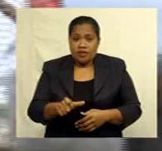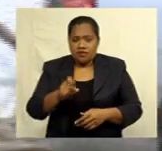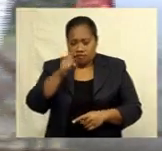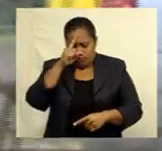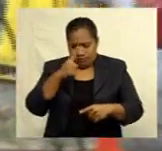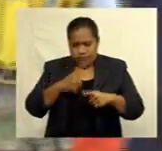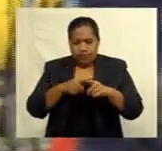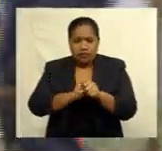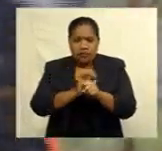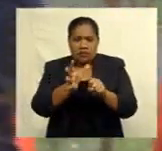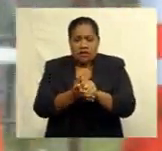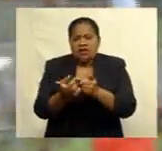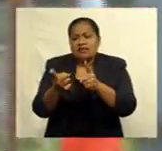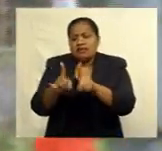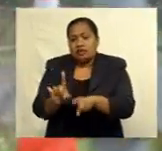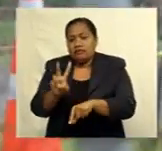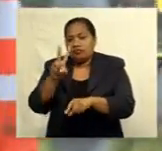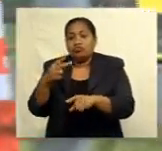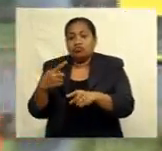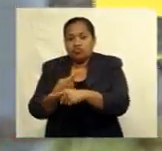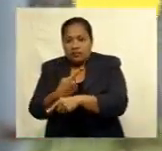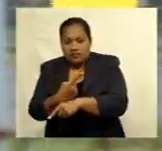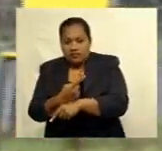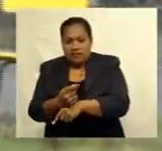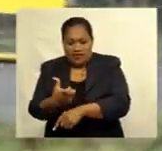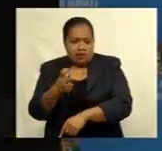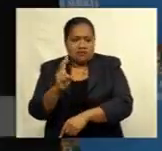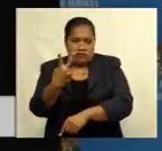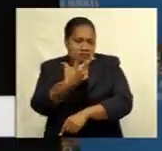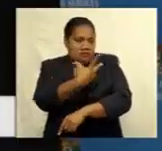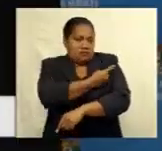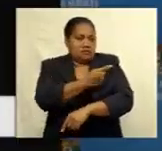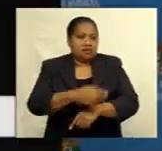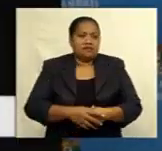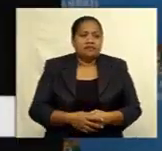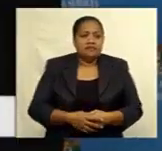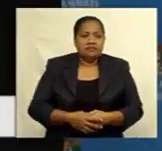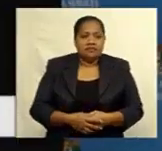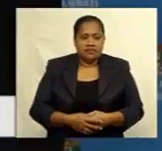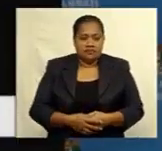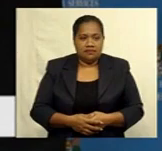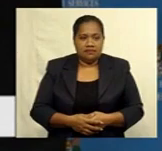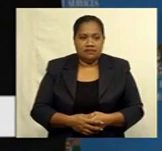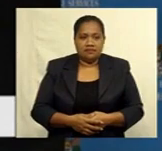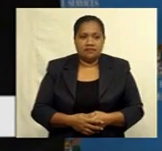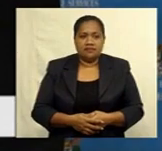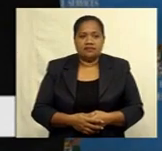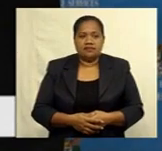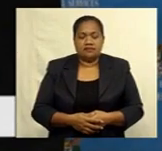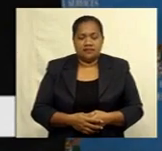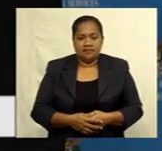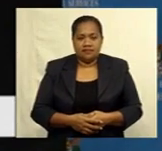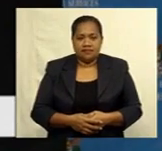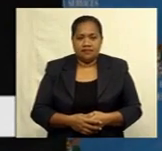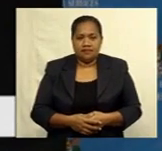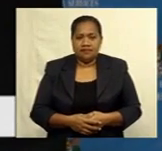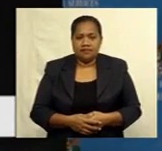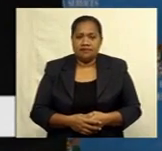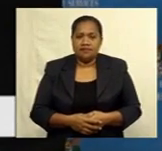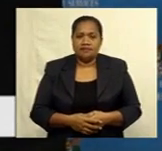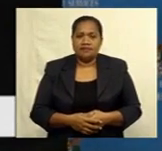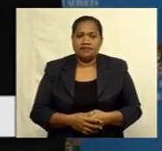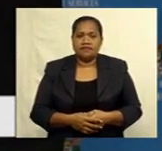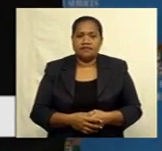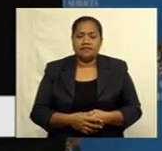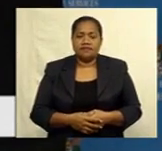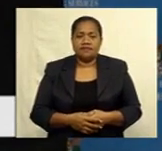died within 2 weeks of the second dose. We know from the timeline of when their symptoms developed that 2 of these